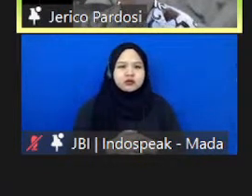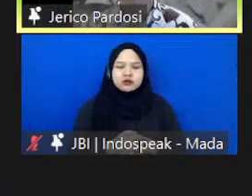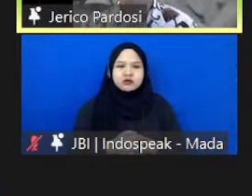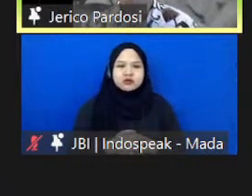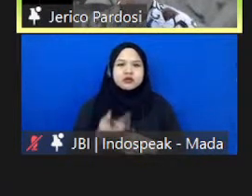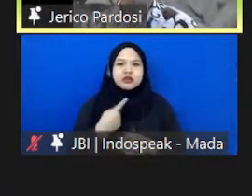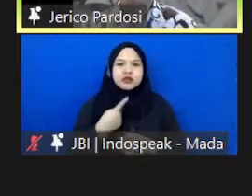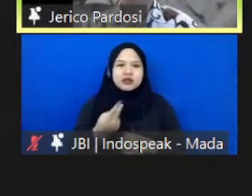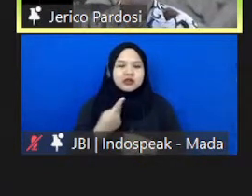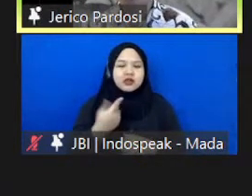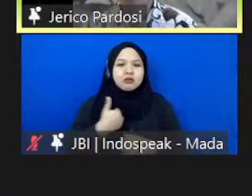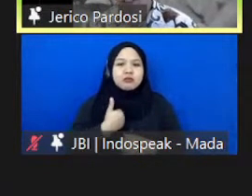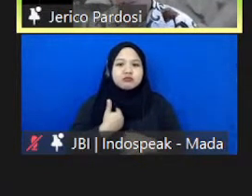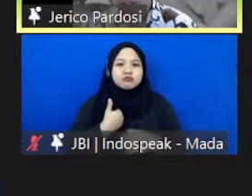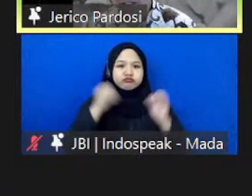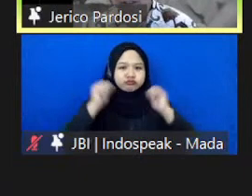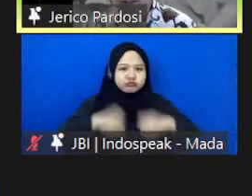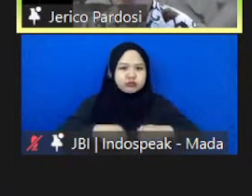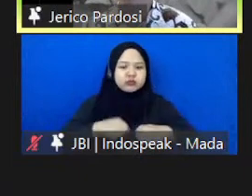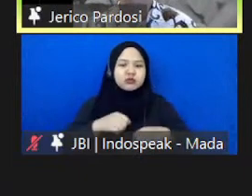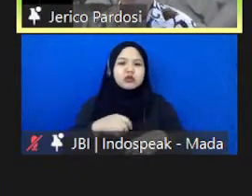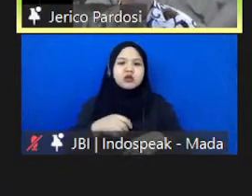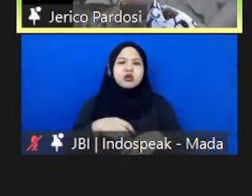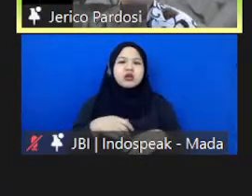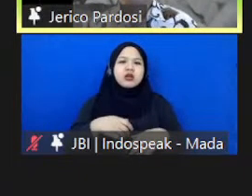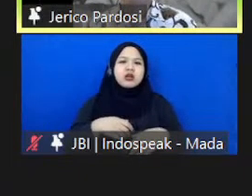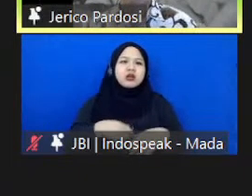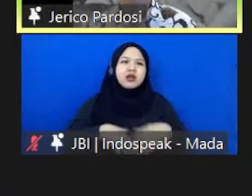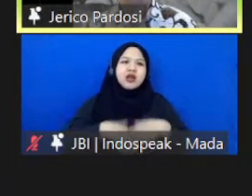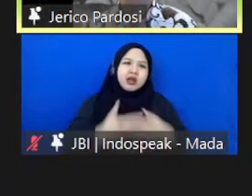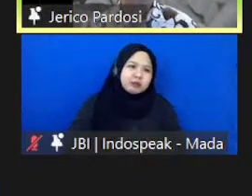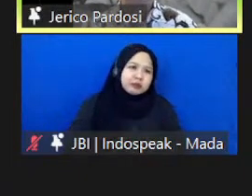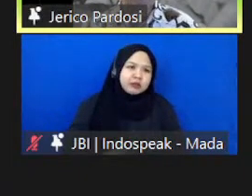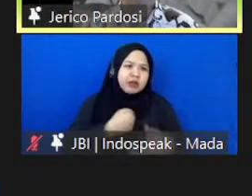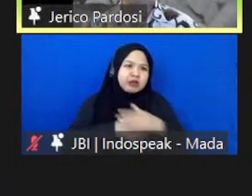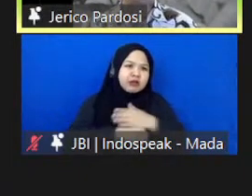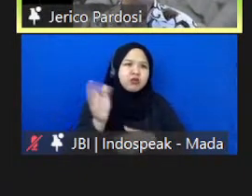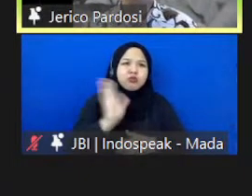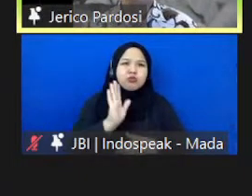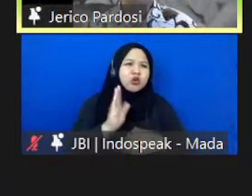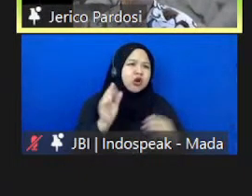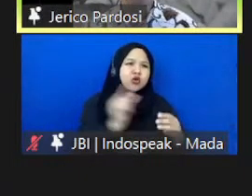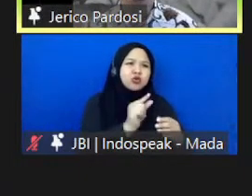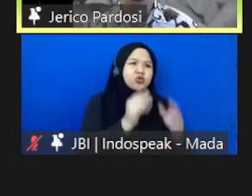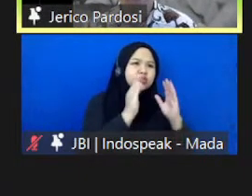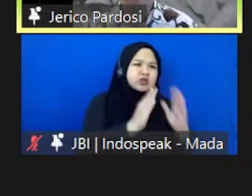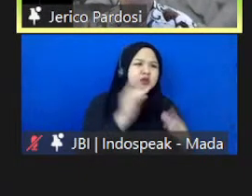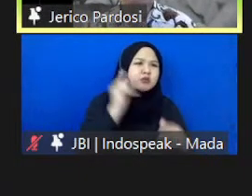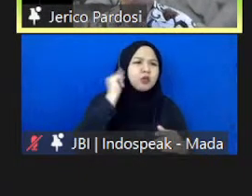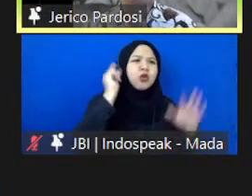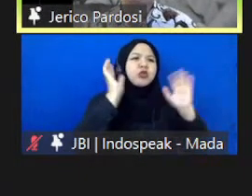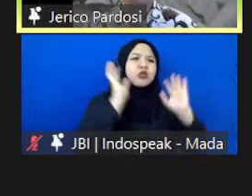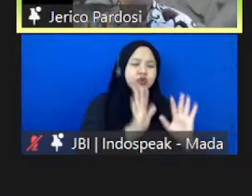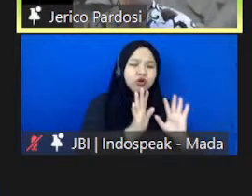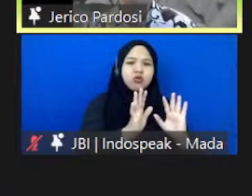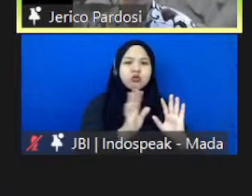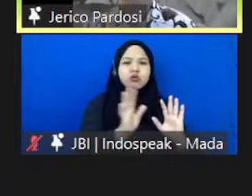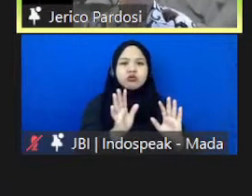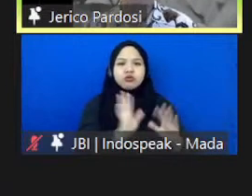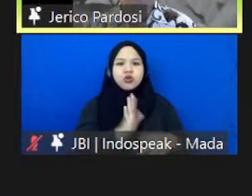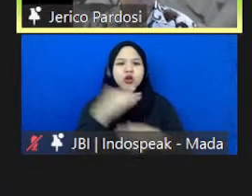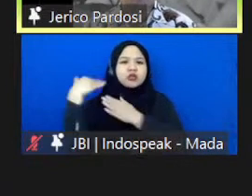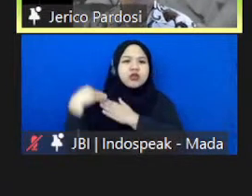that pregnancy is not just women's business, although there's still perceptions in the community that it is women's business relating